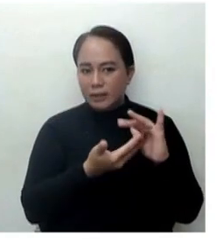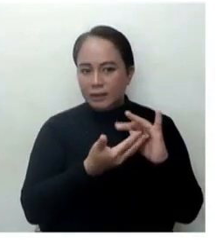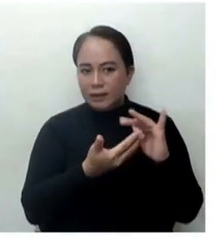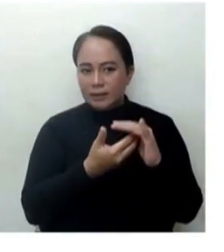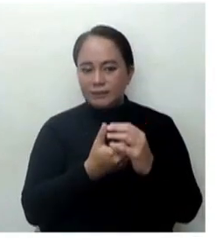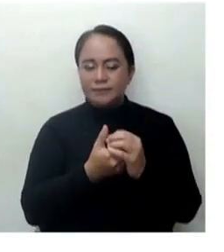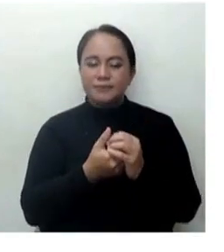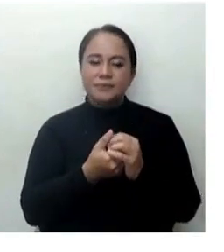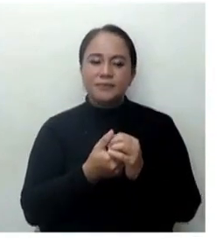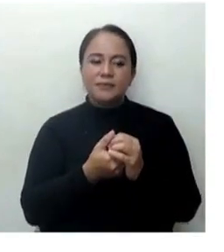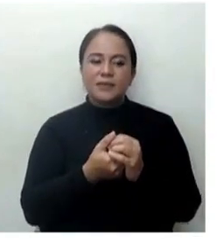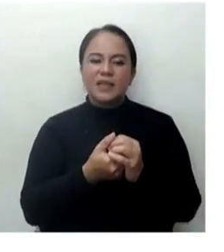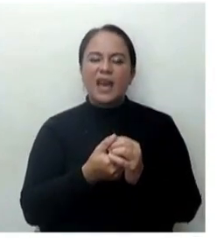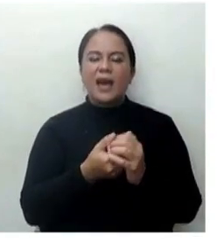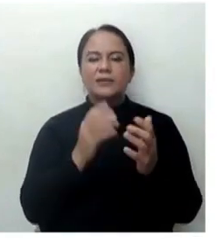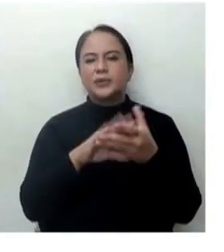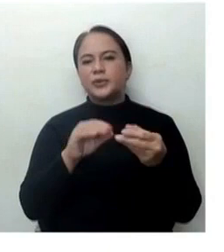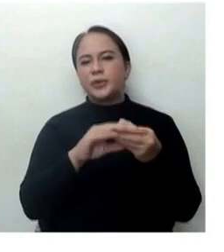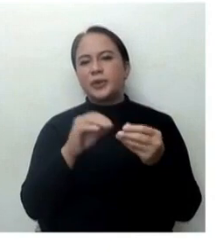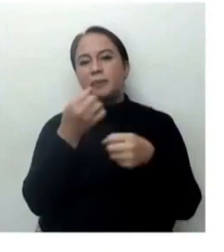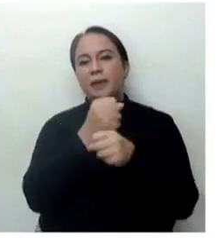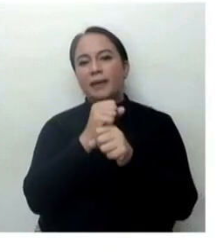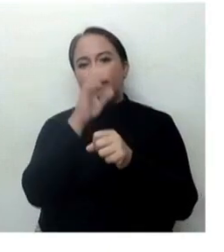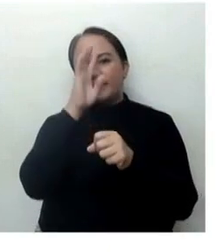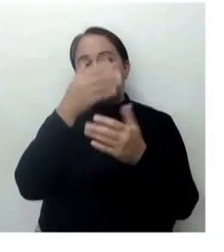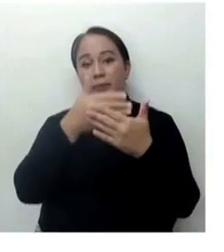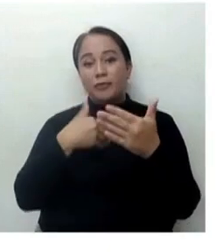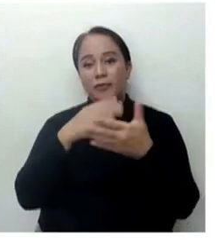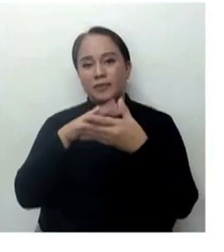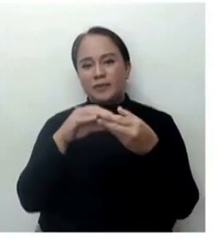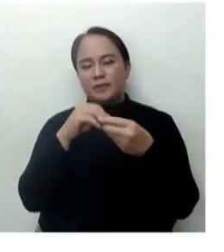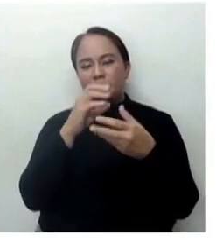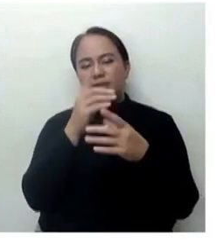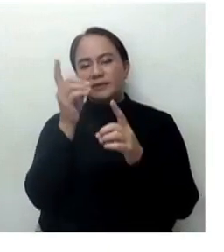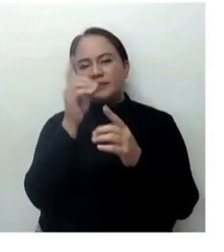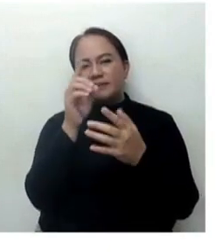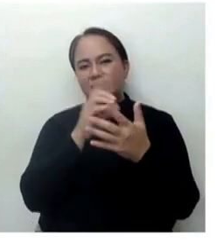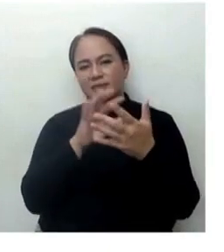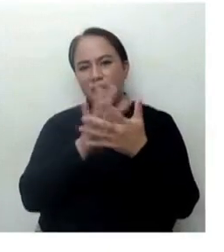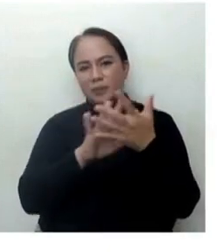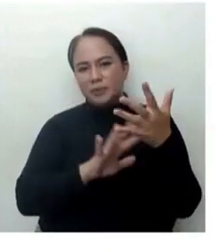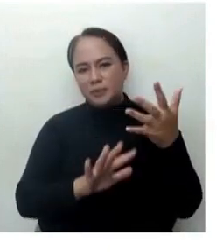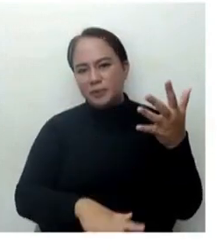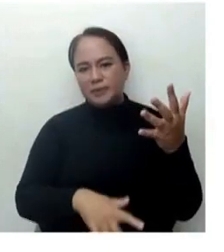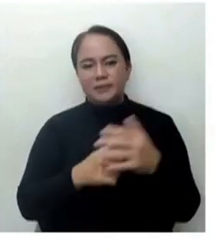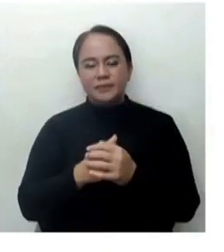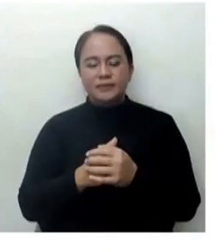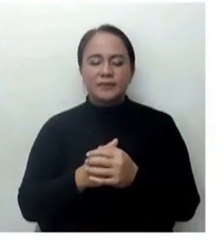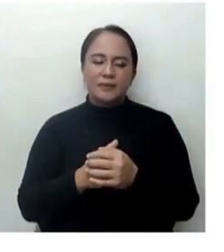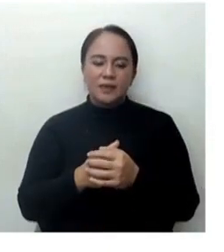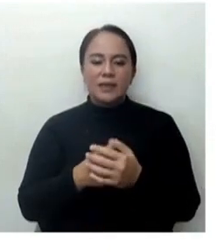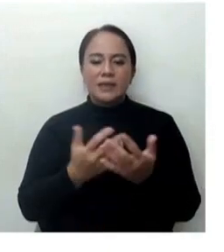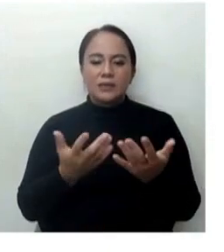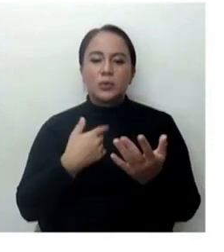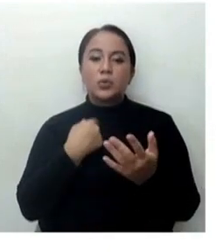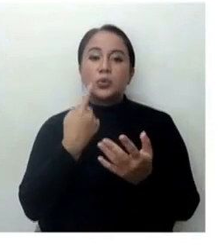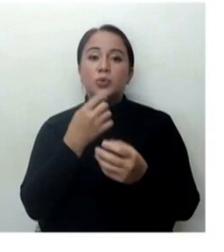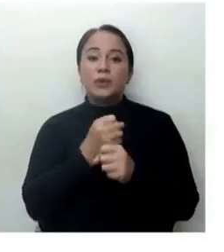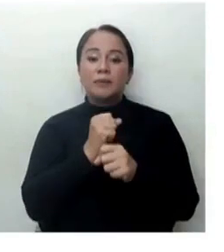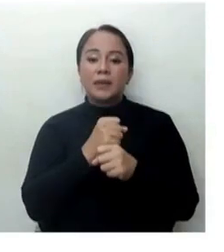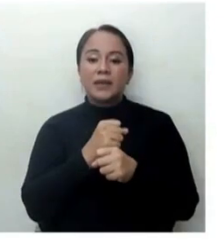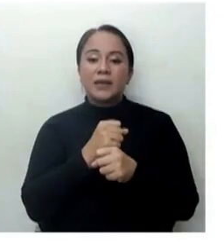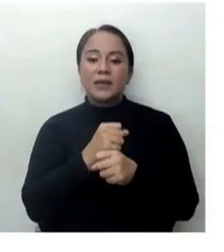were scripted. That's what the AFP is standing pat on. Your reaction? Well,